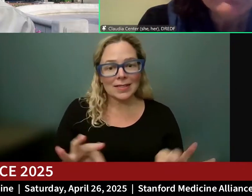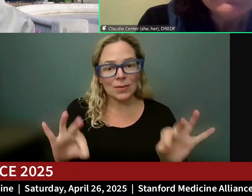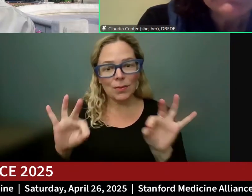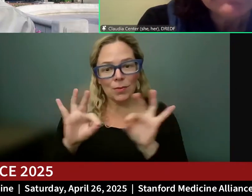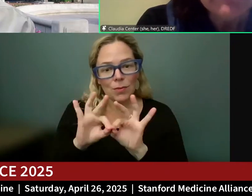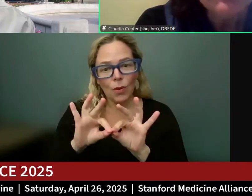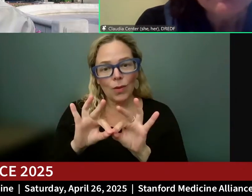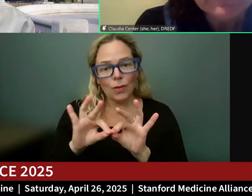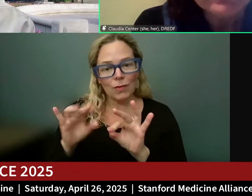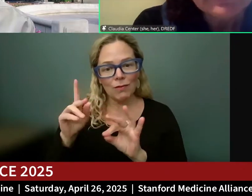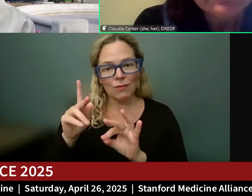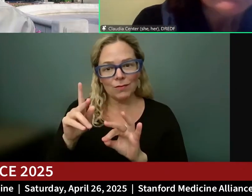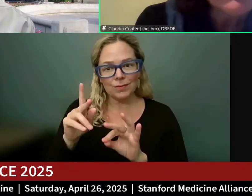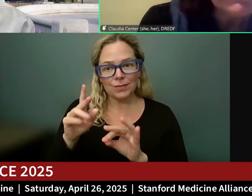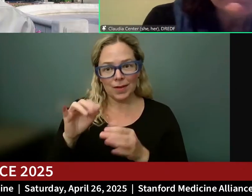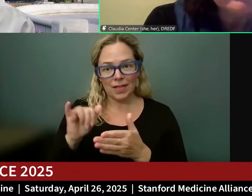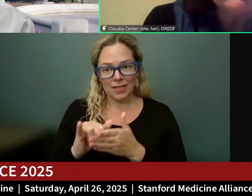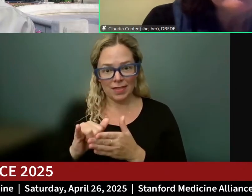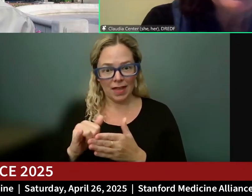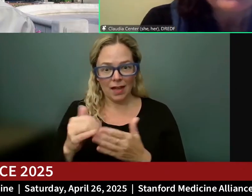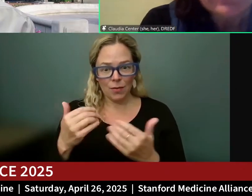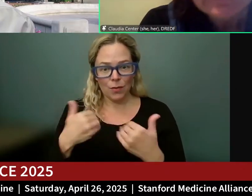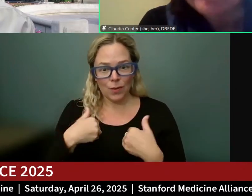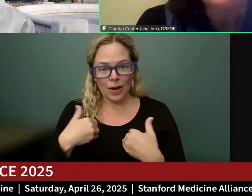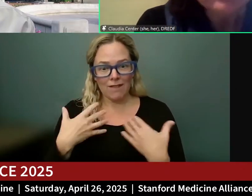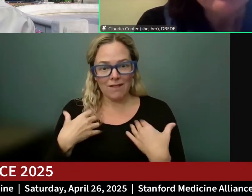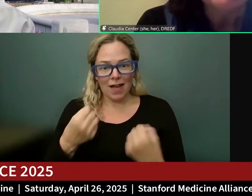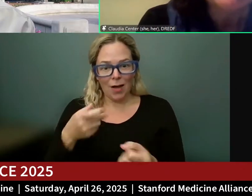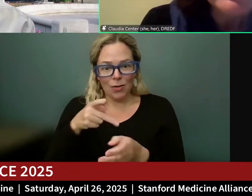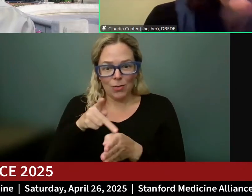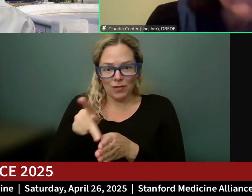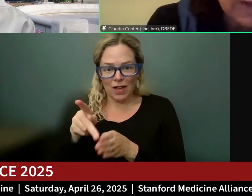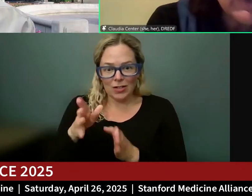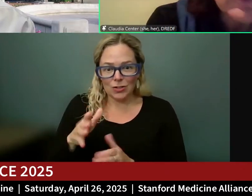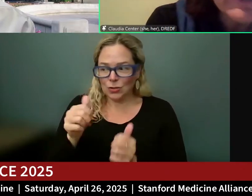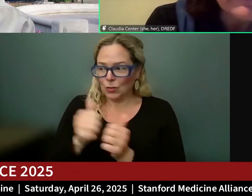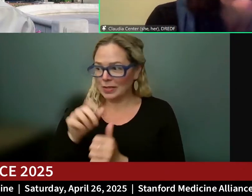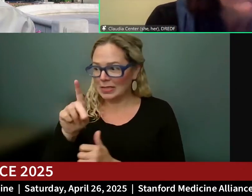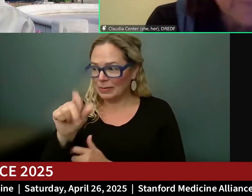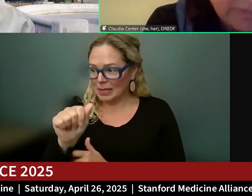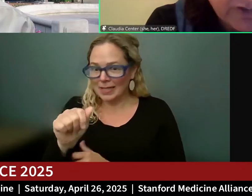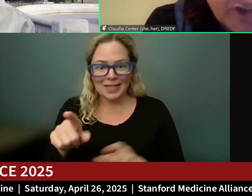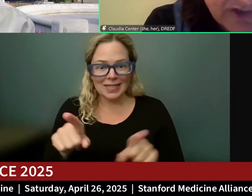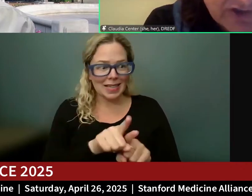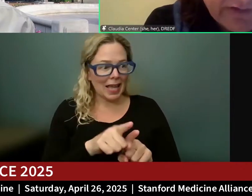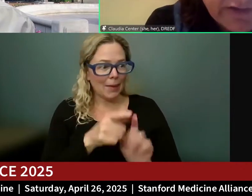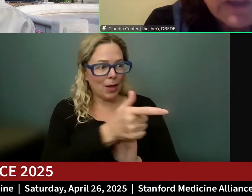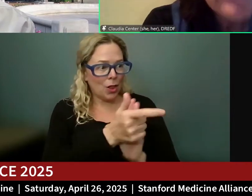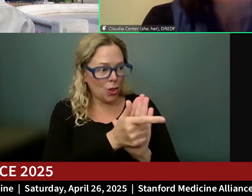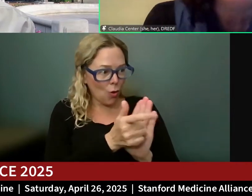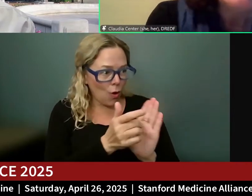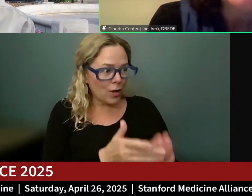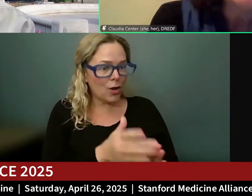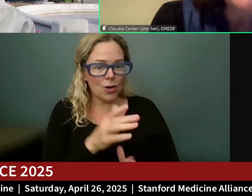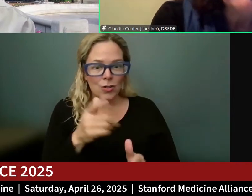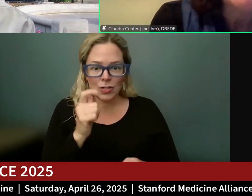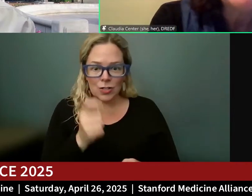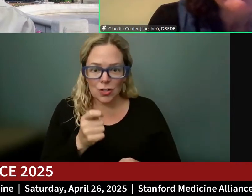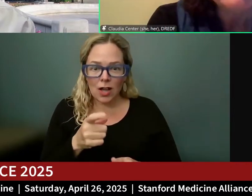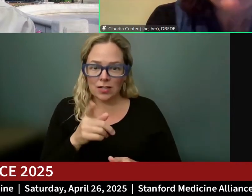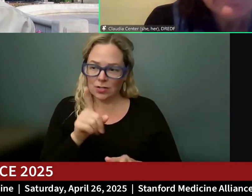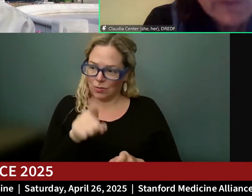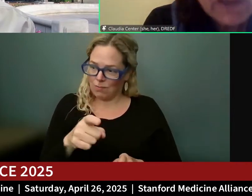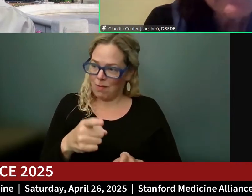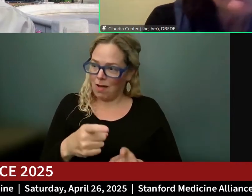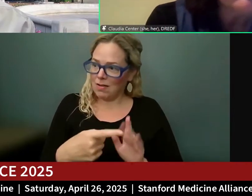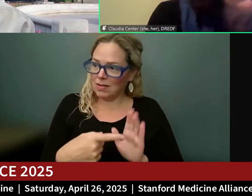be disabled healthcare professionals. Just like in law, it's really important to have disabled lawyers, disabled judges. So we think it's really